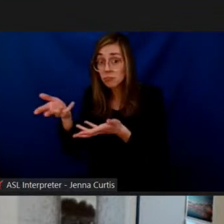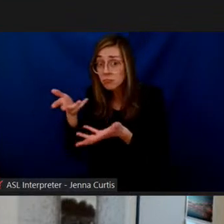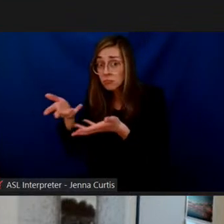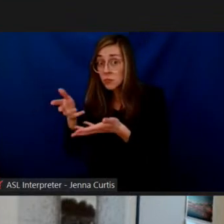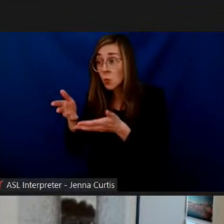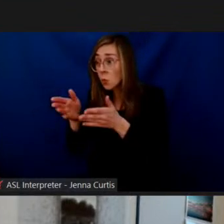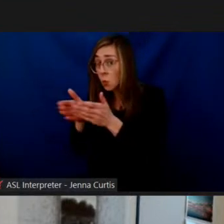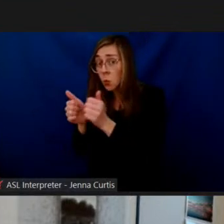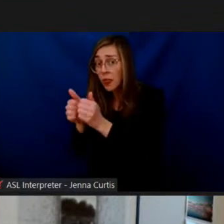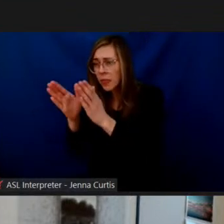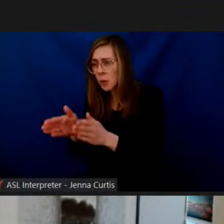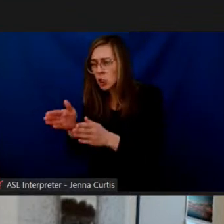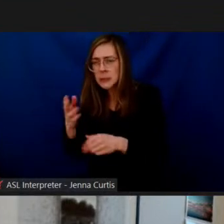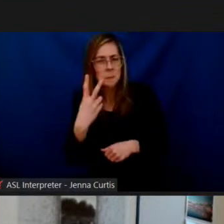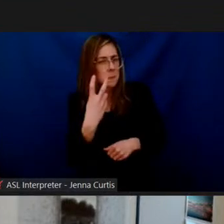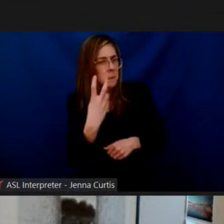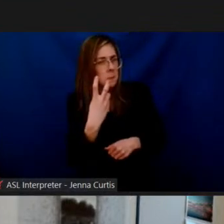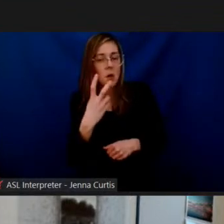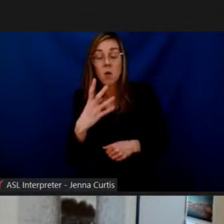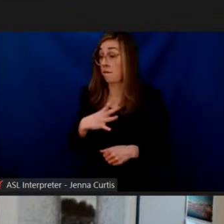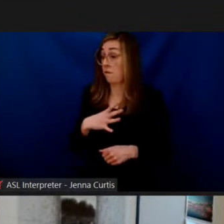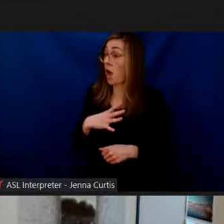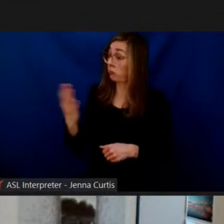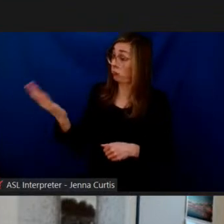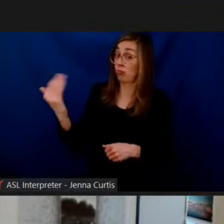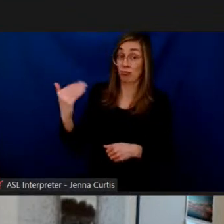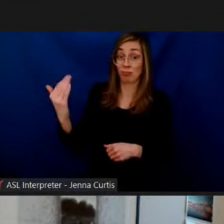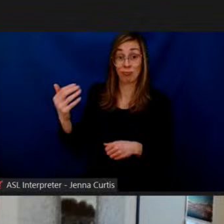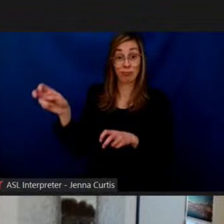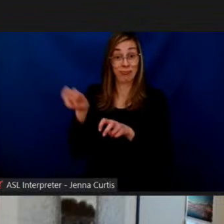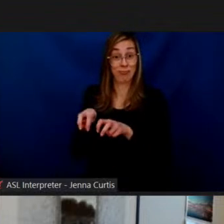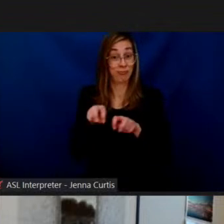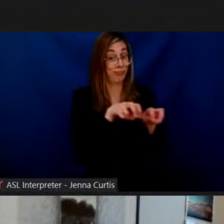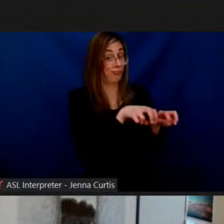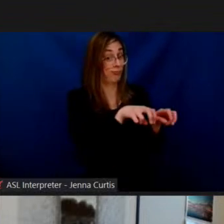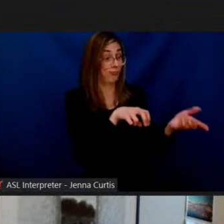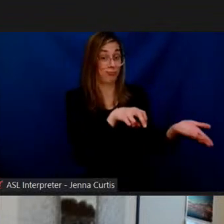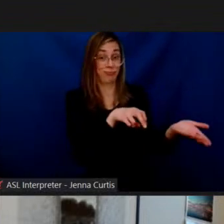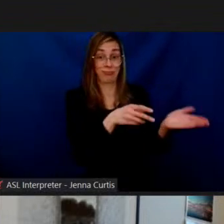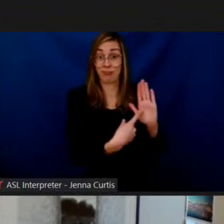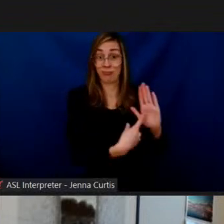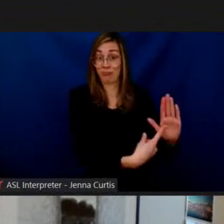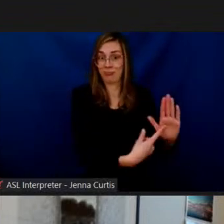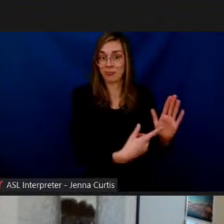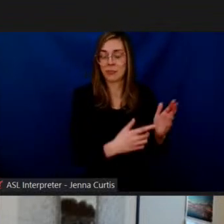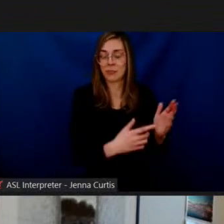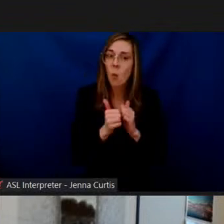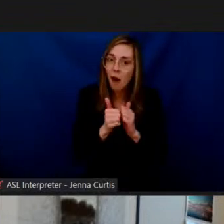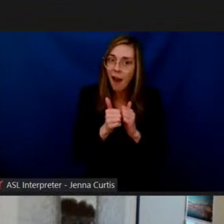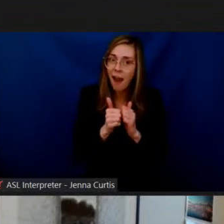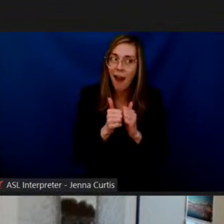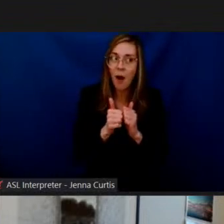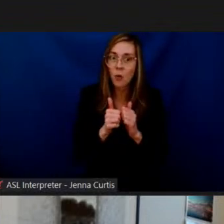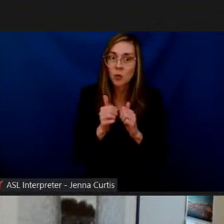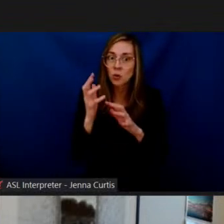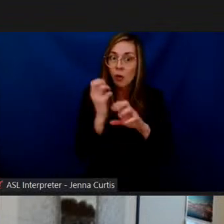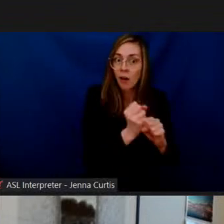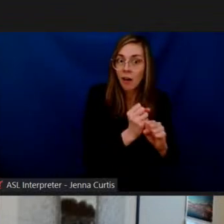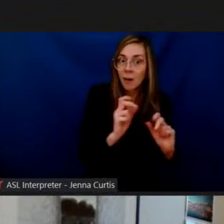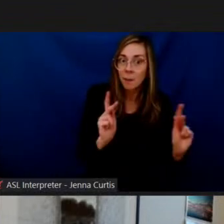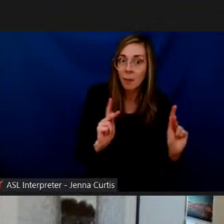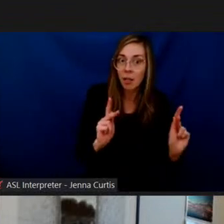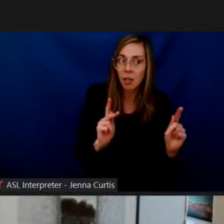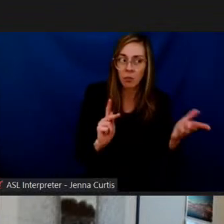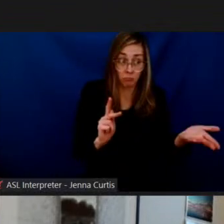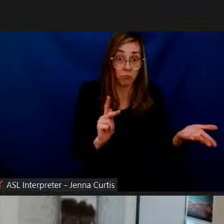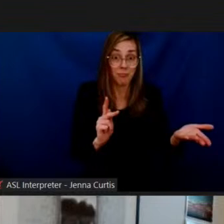think the way you get people to want to be there is by creating a place where people want to be and